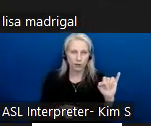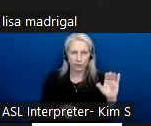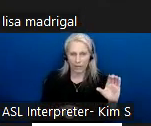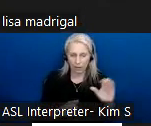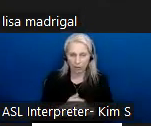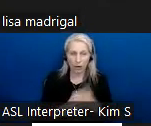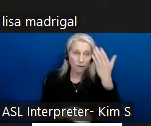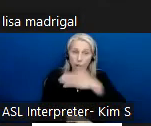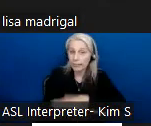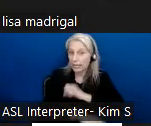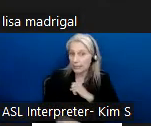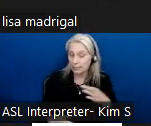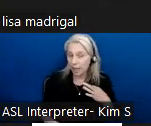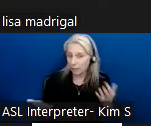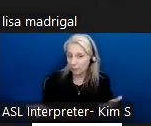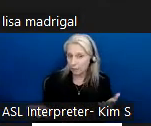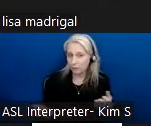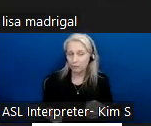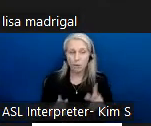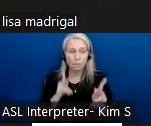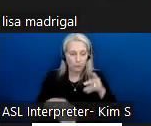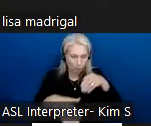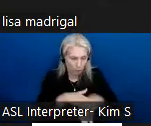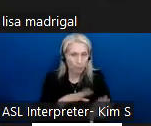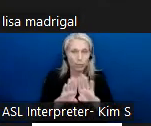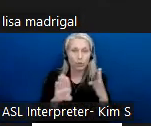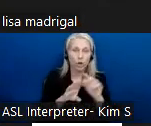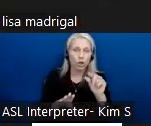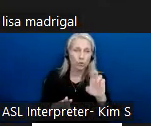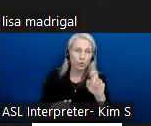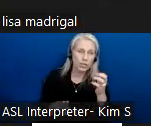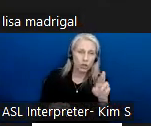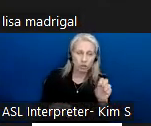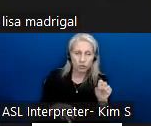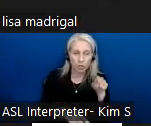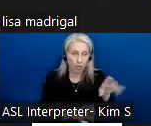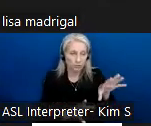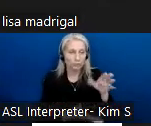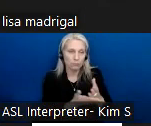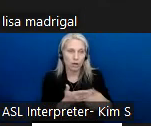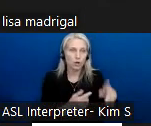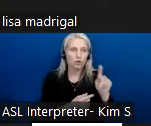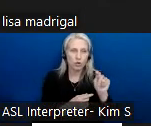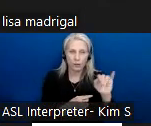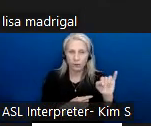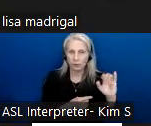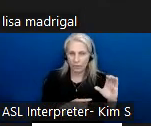front desk staff, greeters when people walk in the door. They can all be part of trauma-informed care.